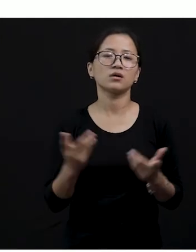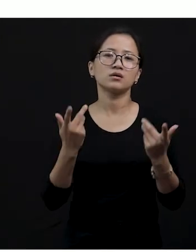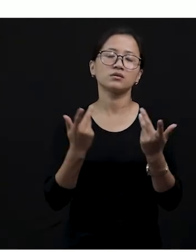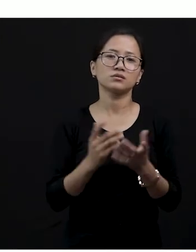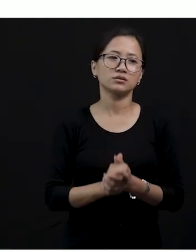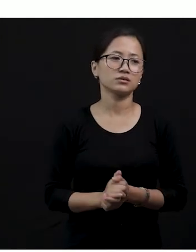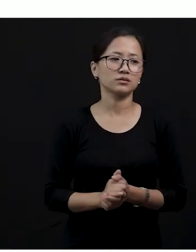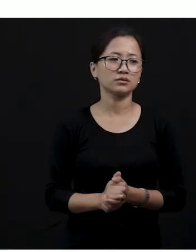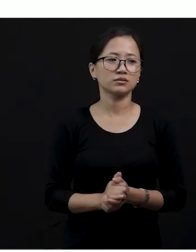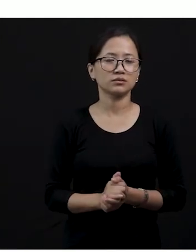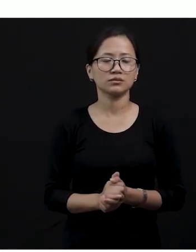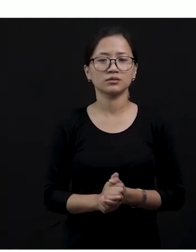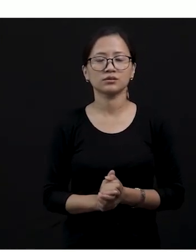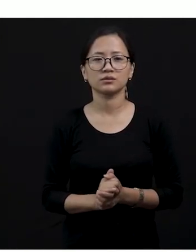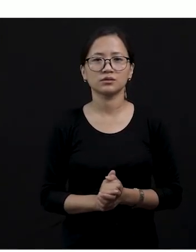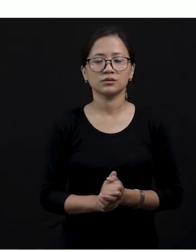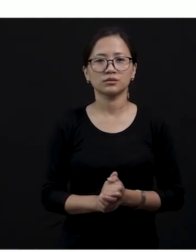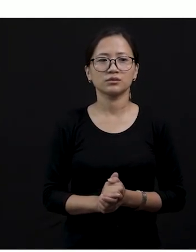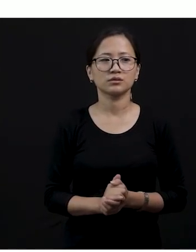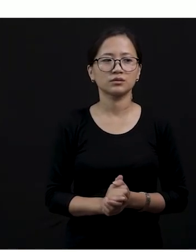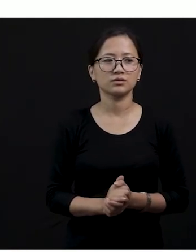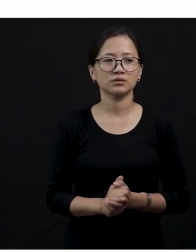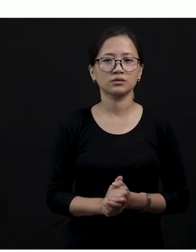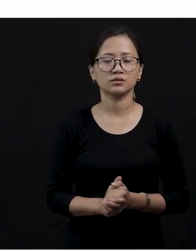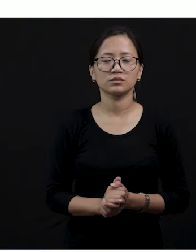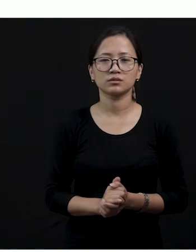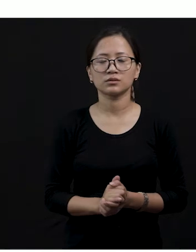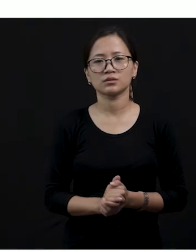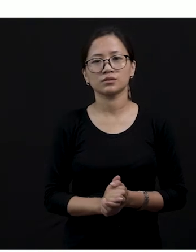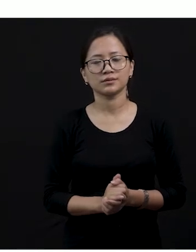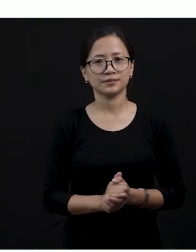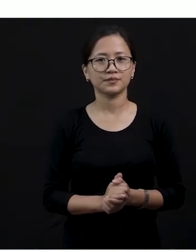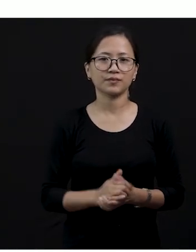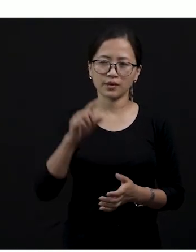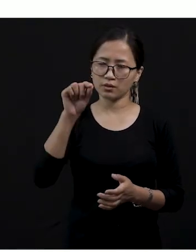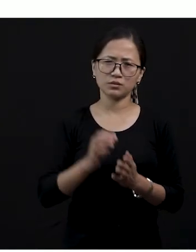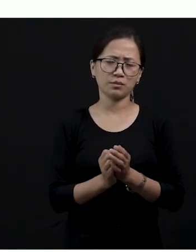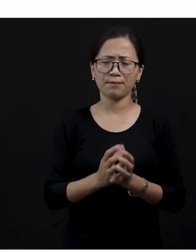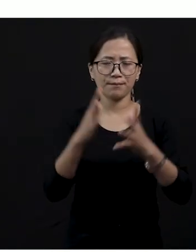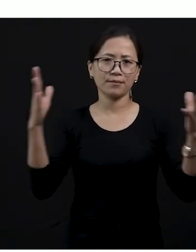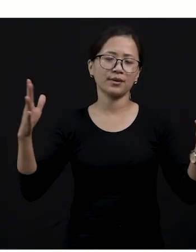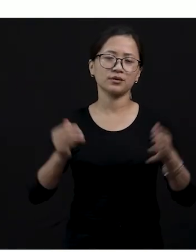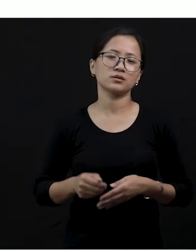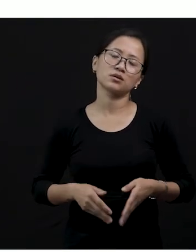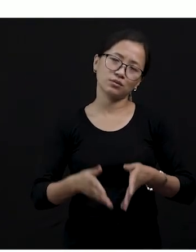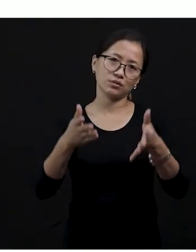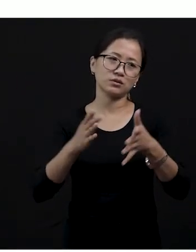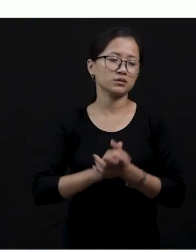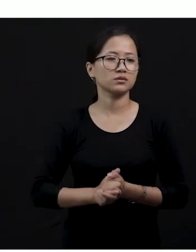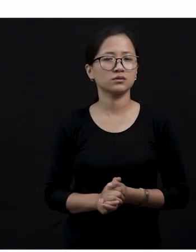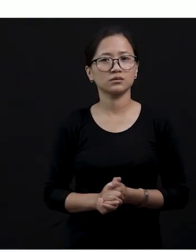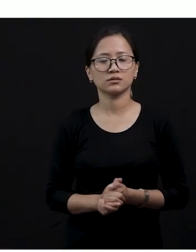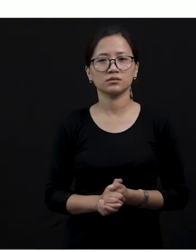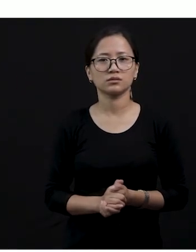how you can recharge the water. So rainwater harvesting, we can do it in many ways. All right, we can do it in many